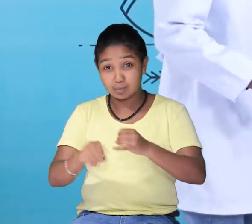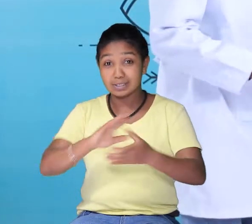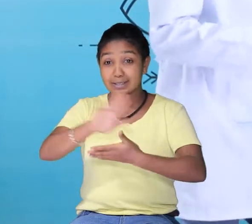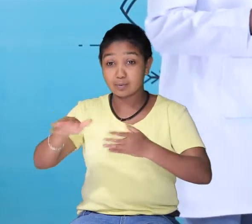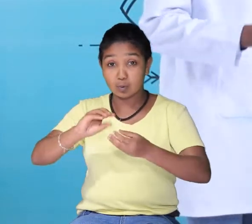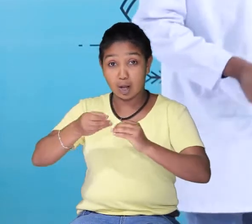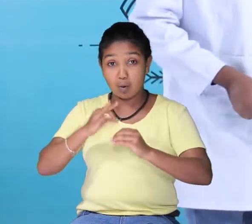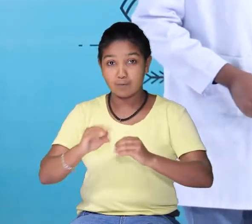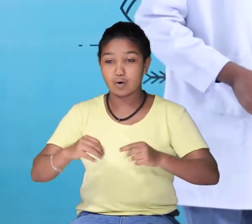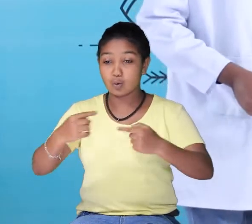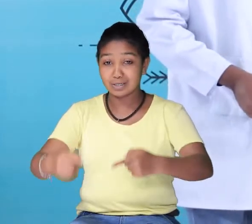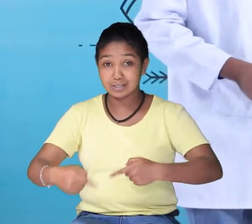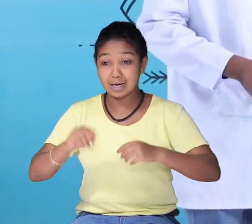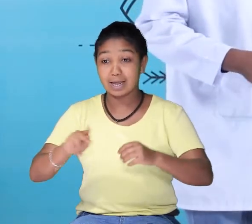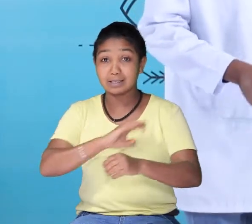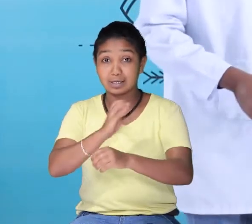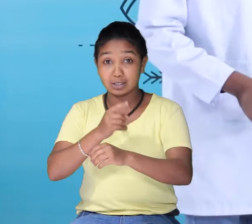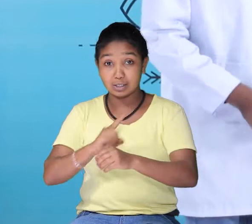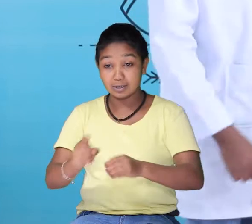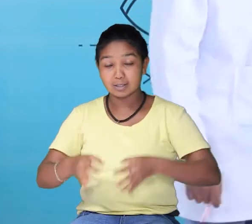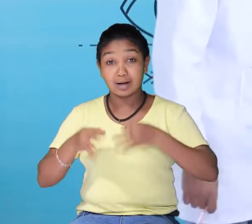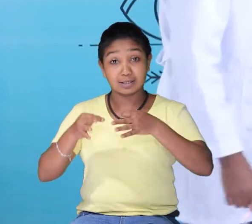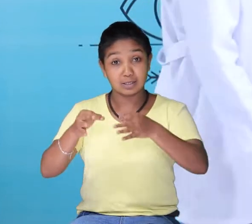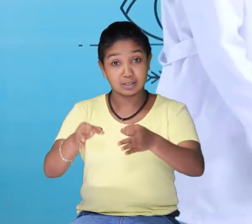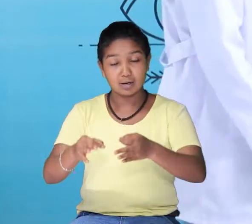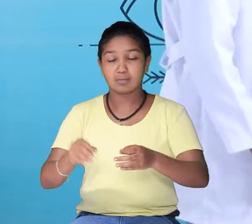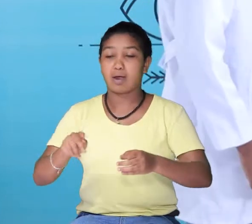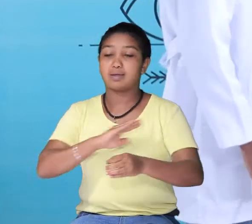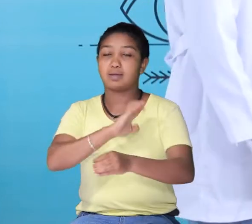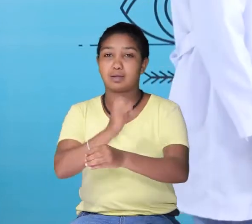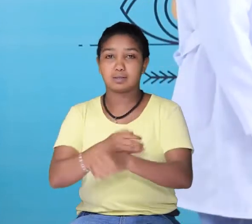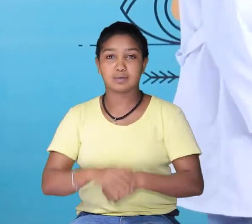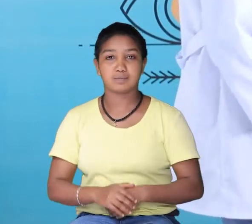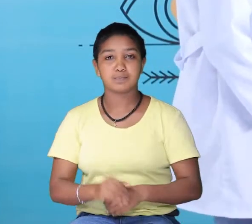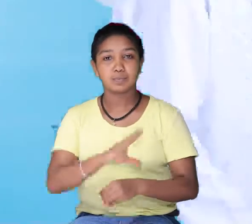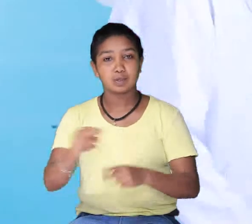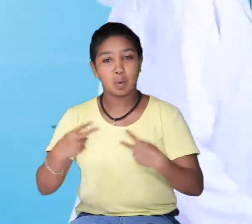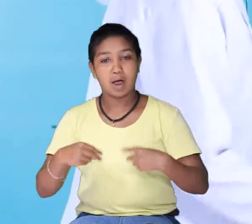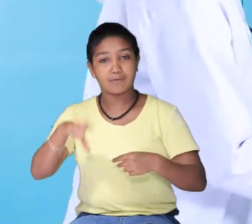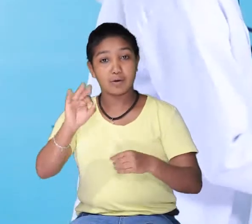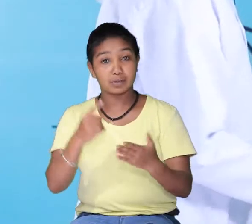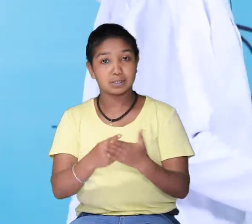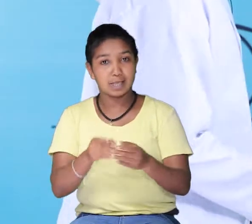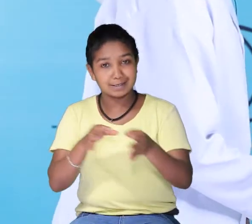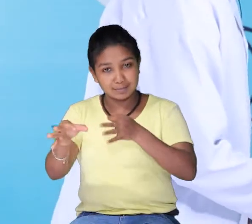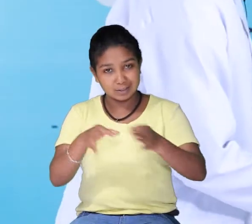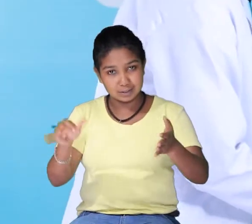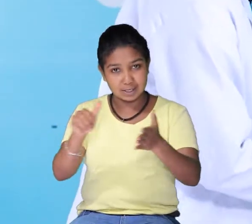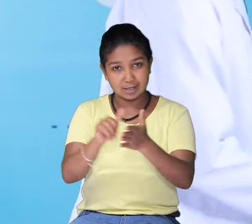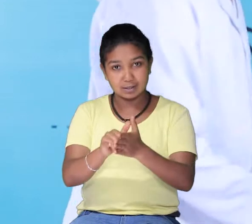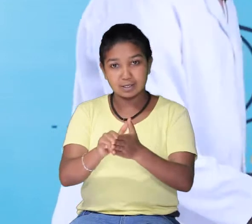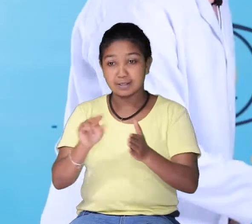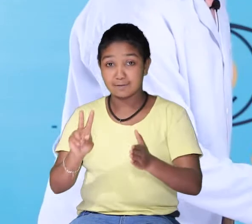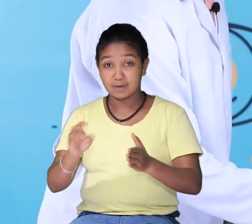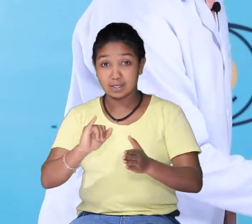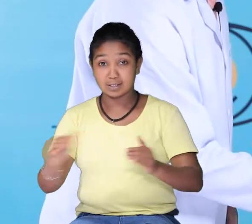total of rotational kinetic energy and translational kinetic energy. And we have found this expression that the velocity